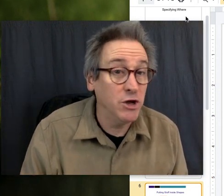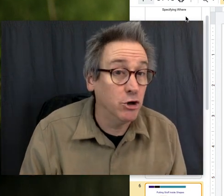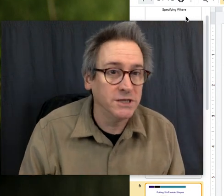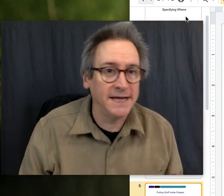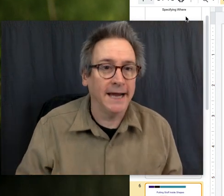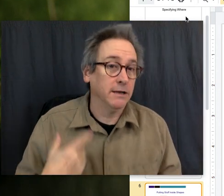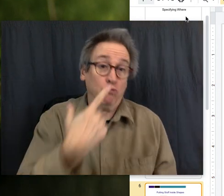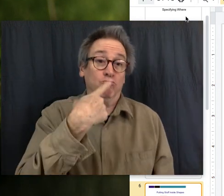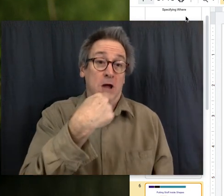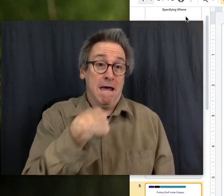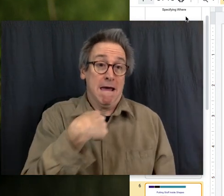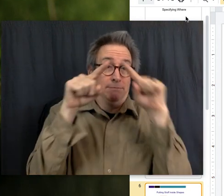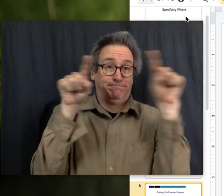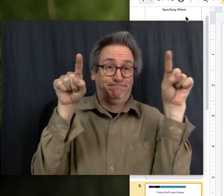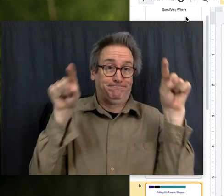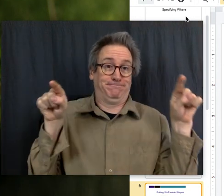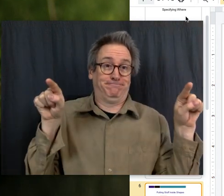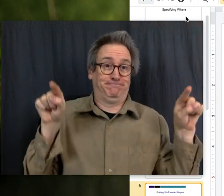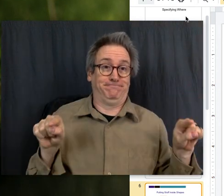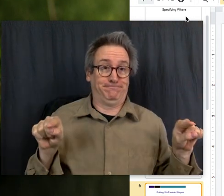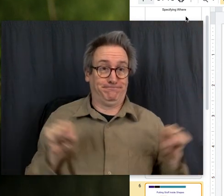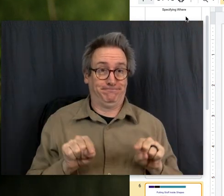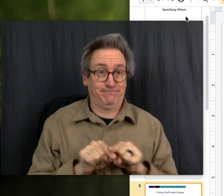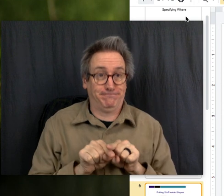And we could say,